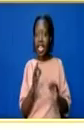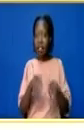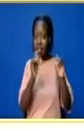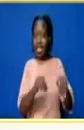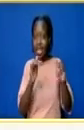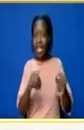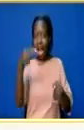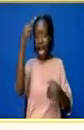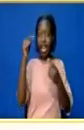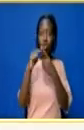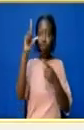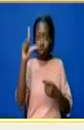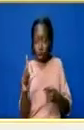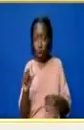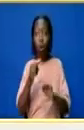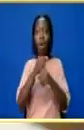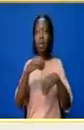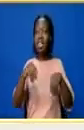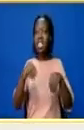are making the soil even more loose.